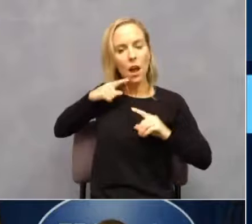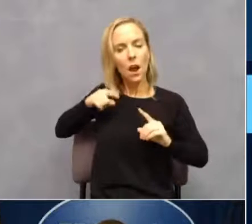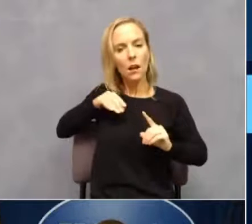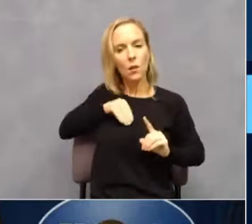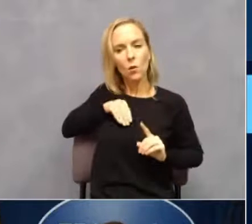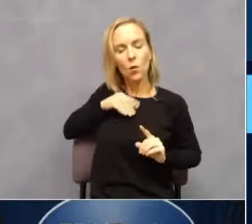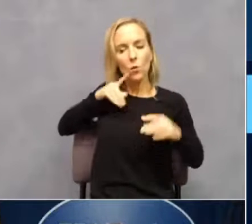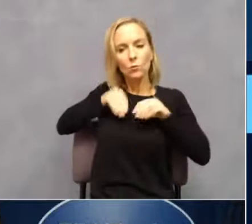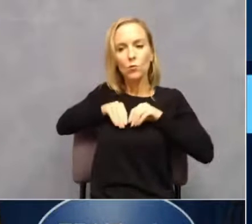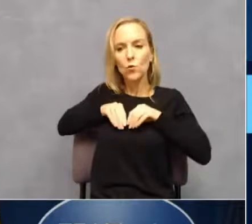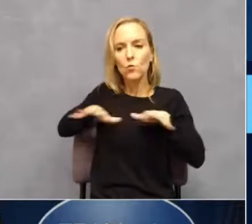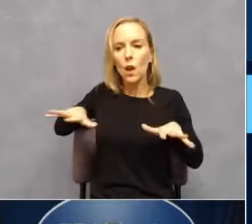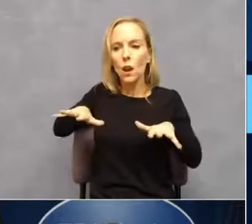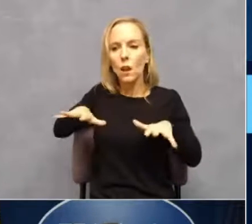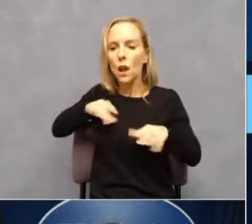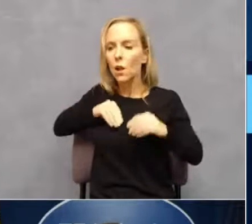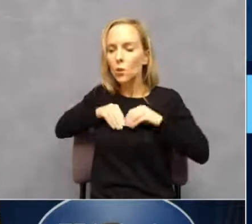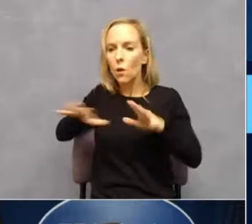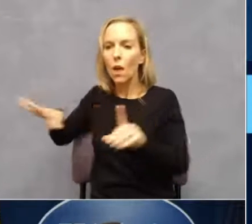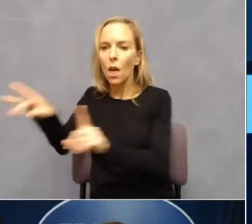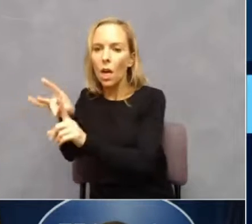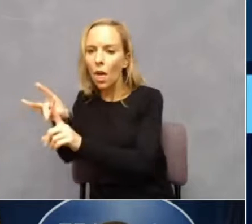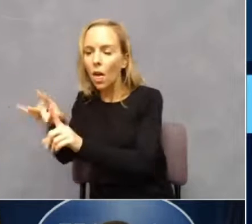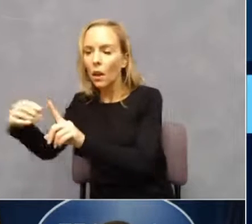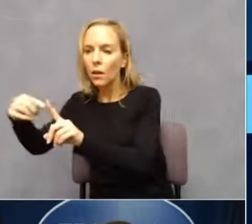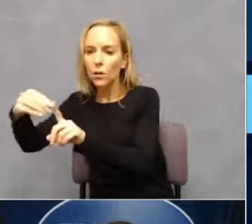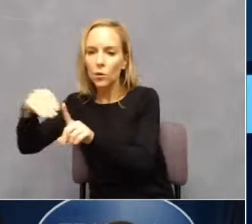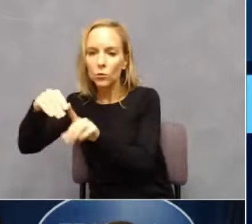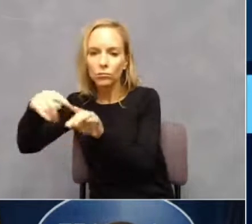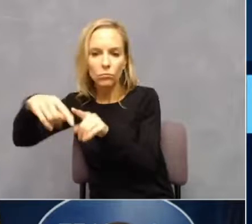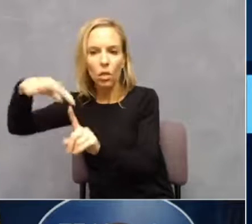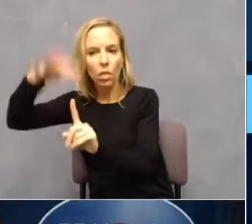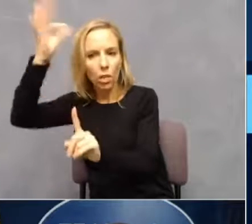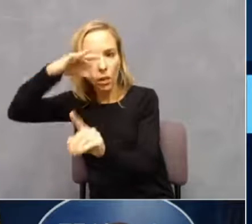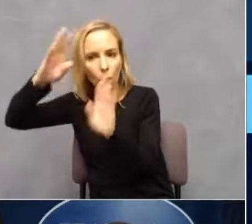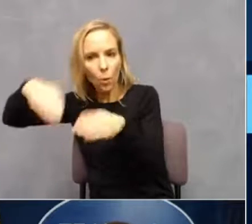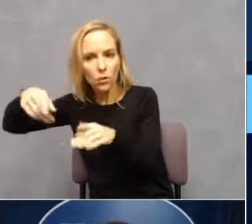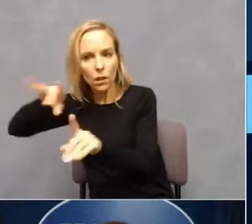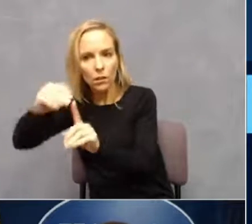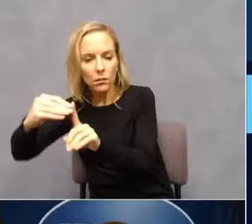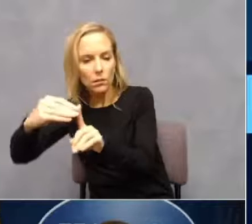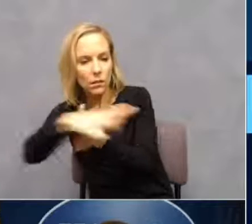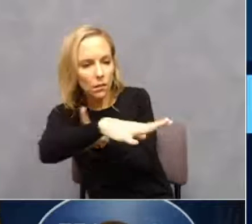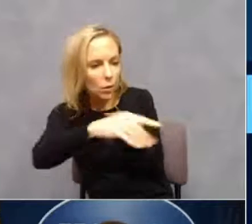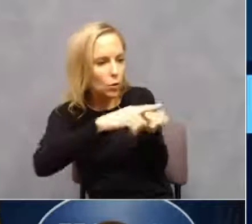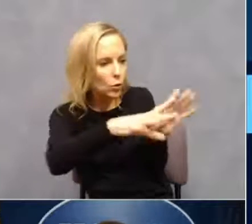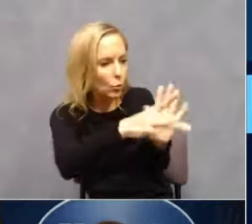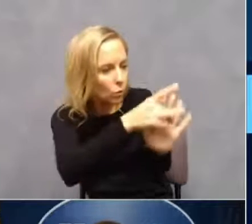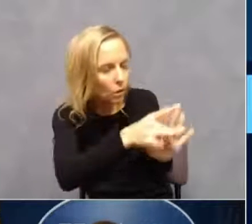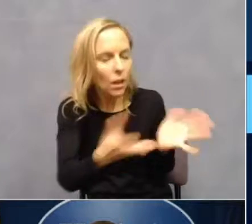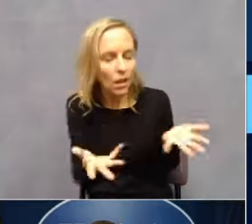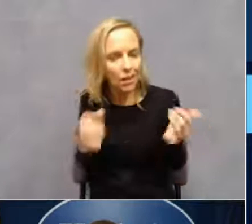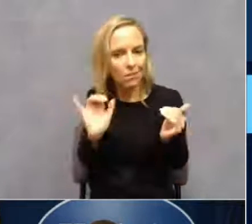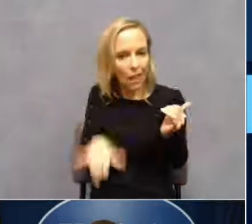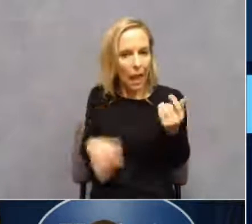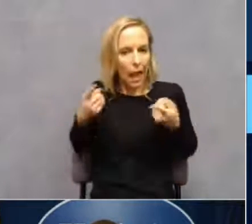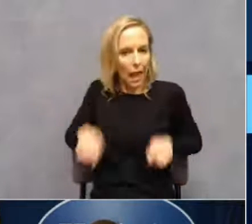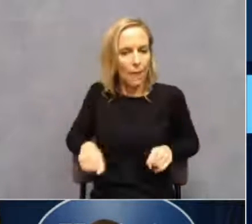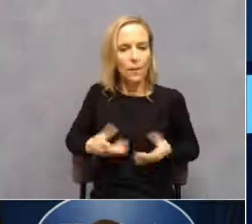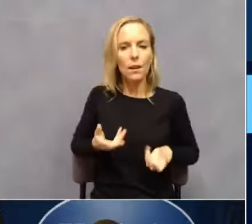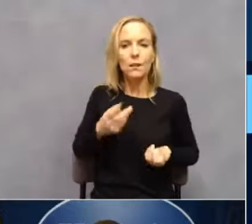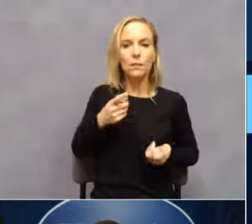see if you have this virus but don't know it. So again, this Louisville location, open